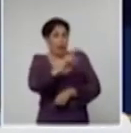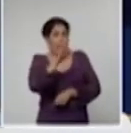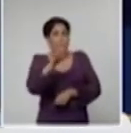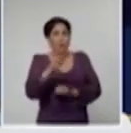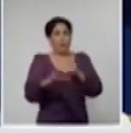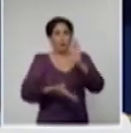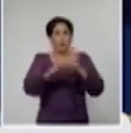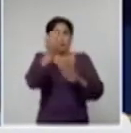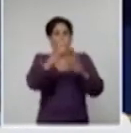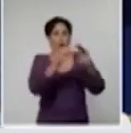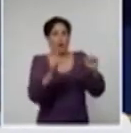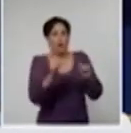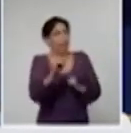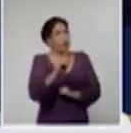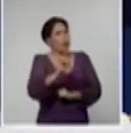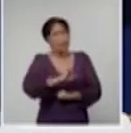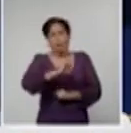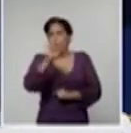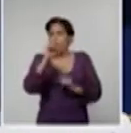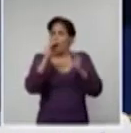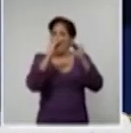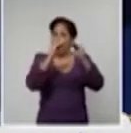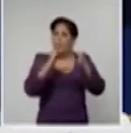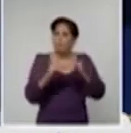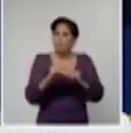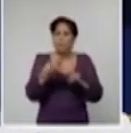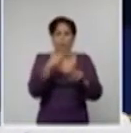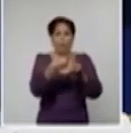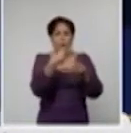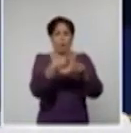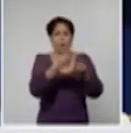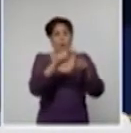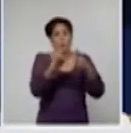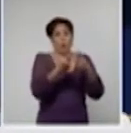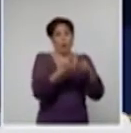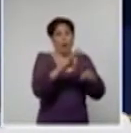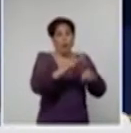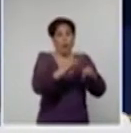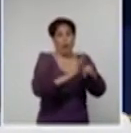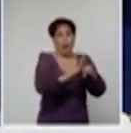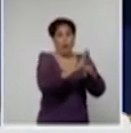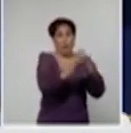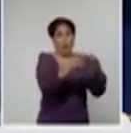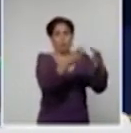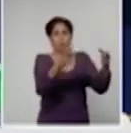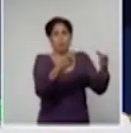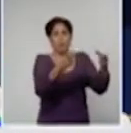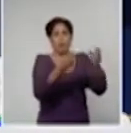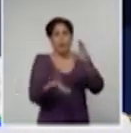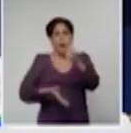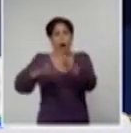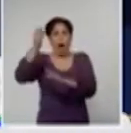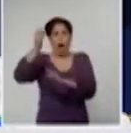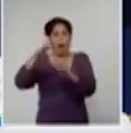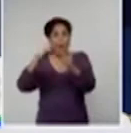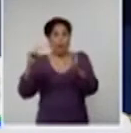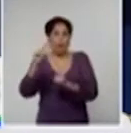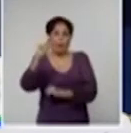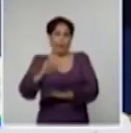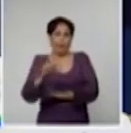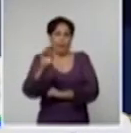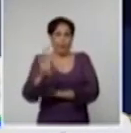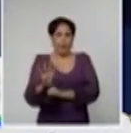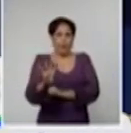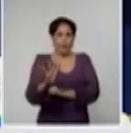view that to have more, from the point of view of having more discharges than confirmed